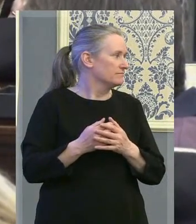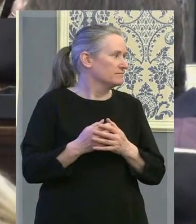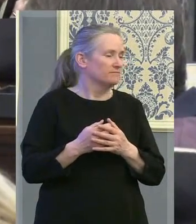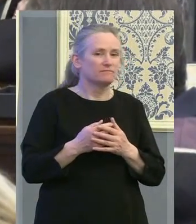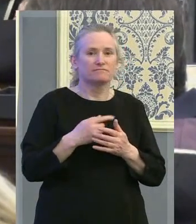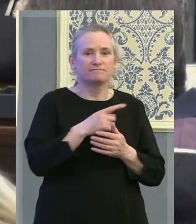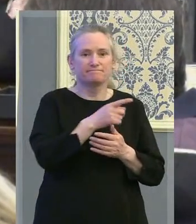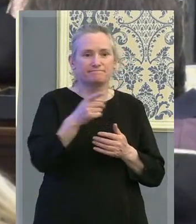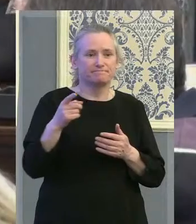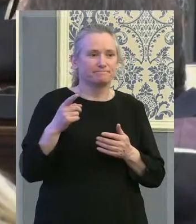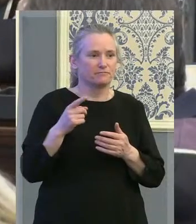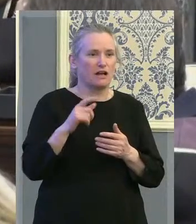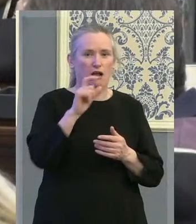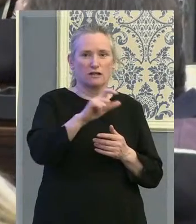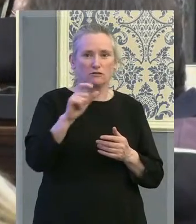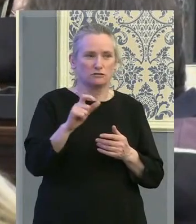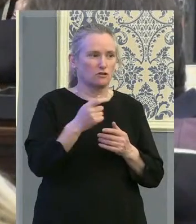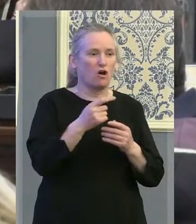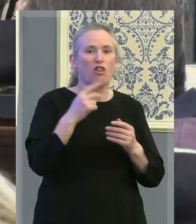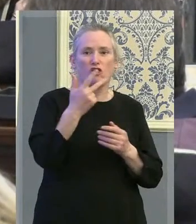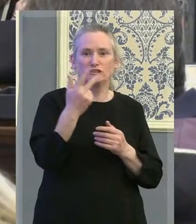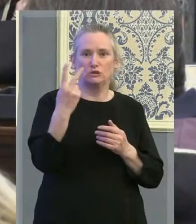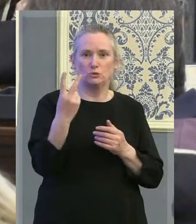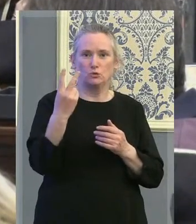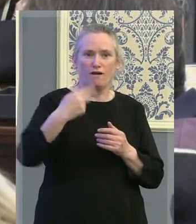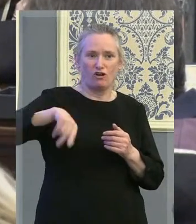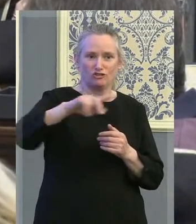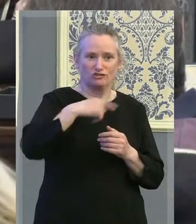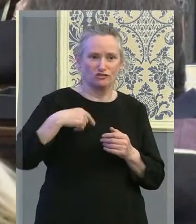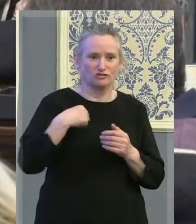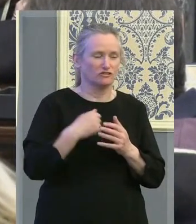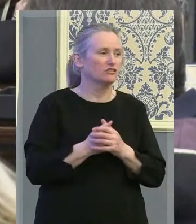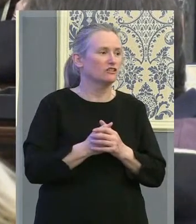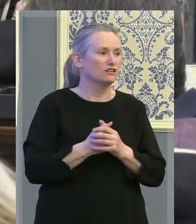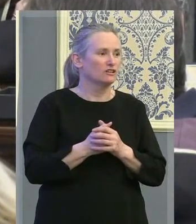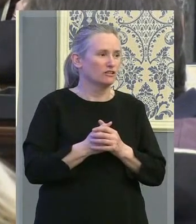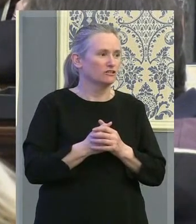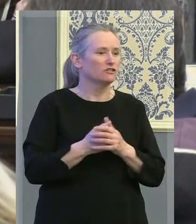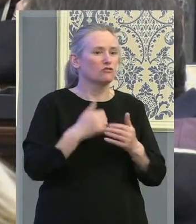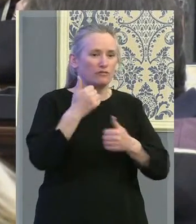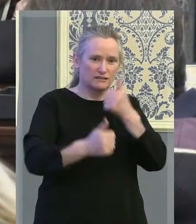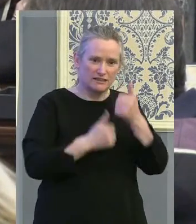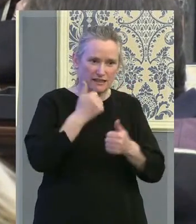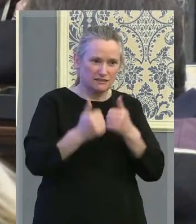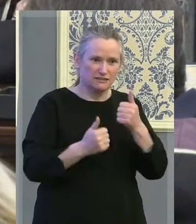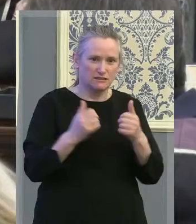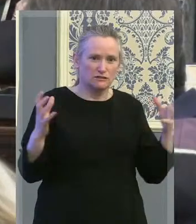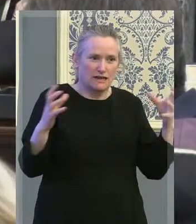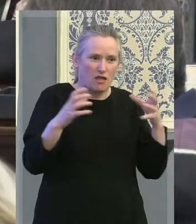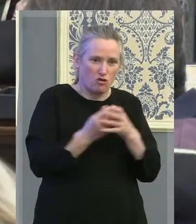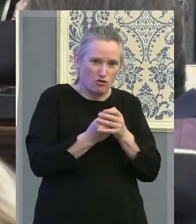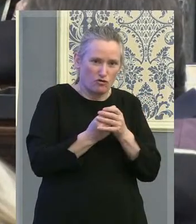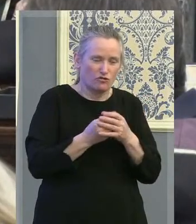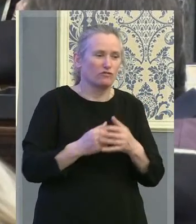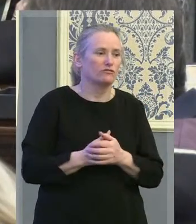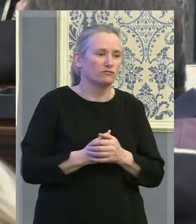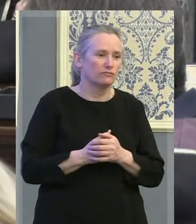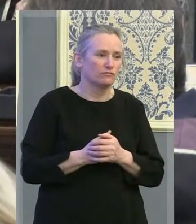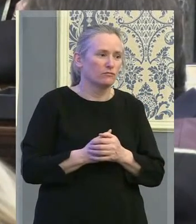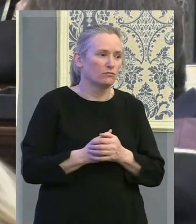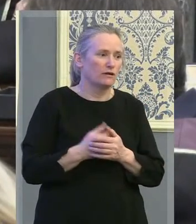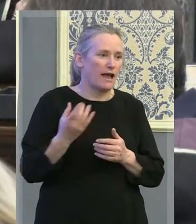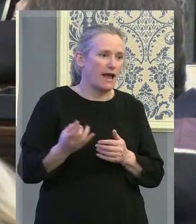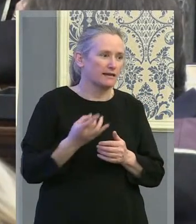whole panoply of councillors, all 32 of us, to make their contributions and congratulations to Gilbert, we've